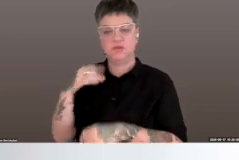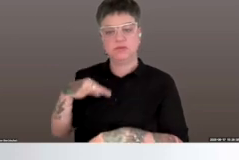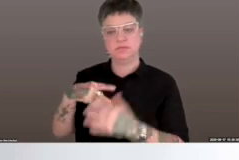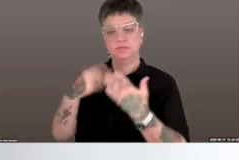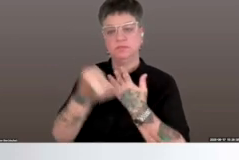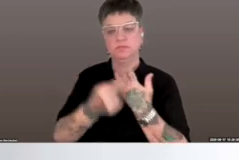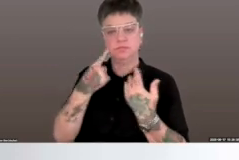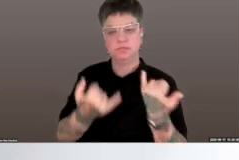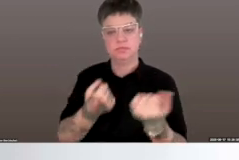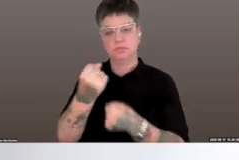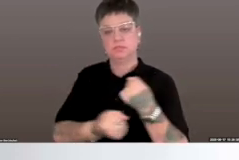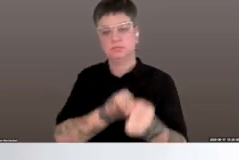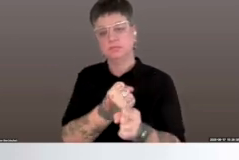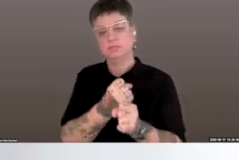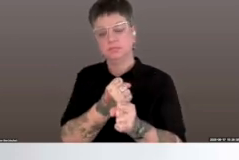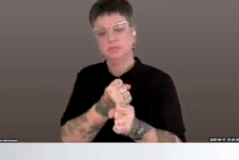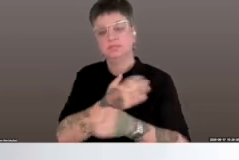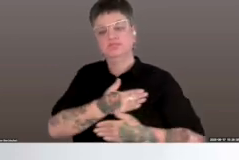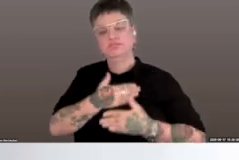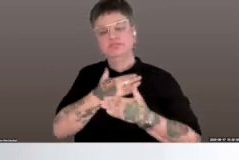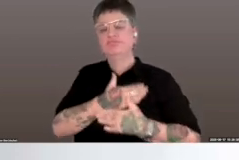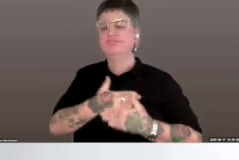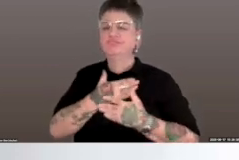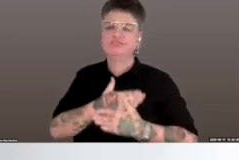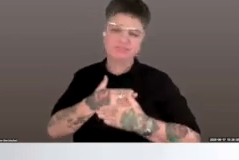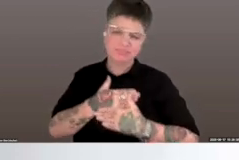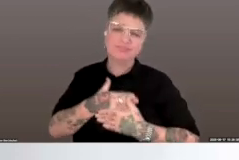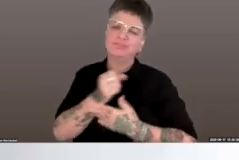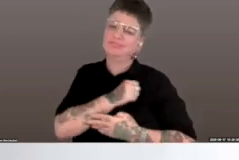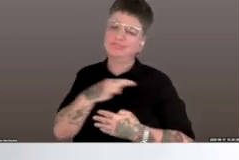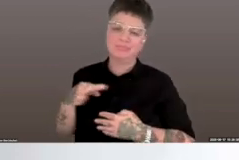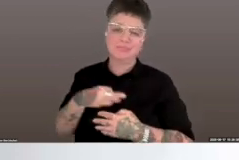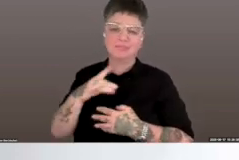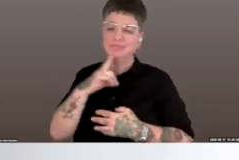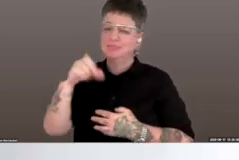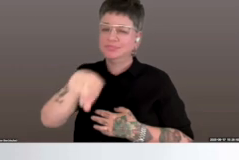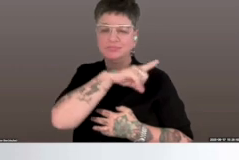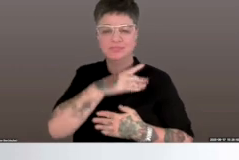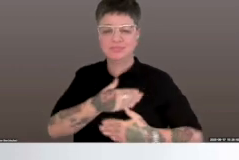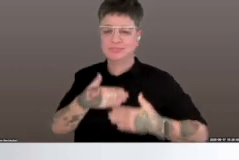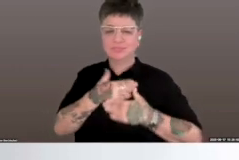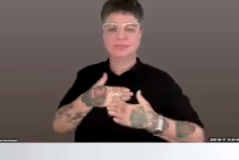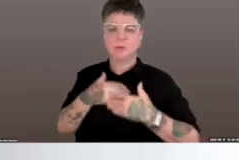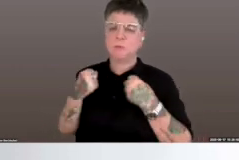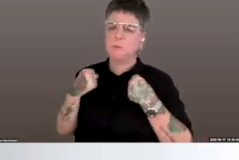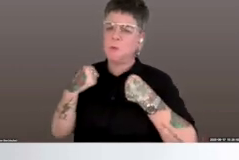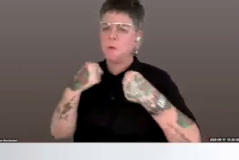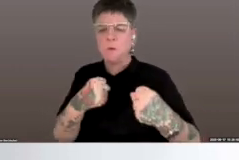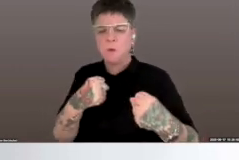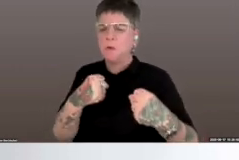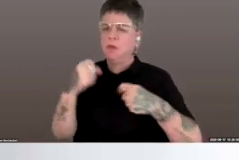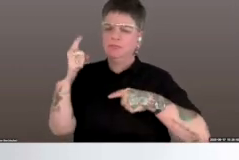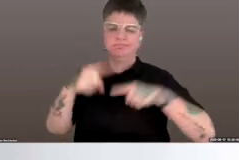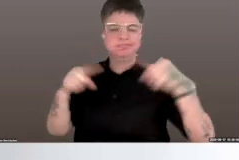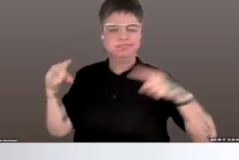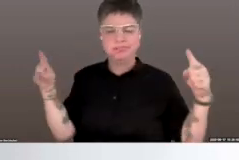this year. I appreciate, and I'm sure all of the staff appreciates, the robust and varied comments and